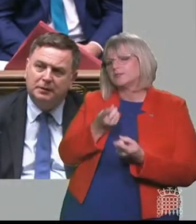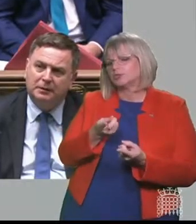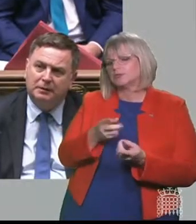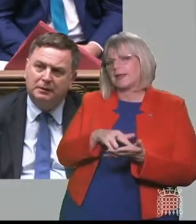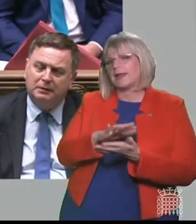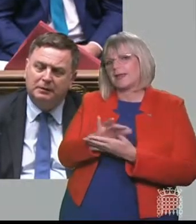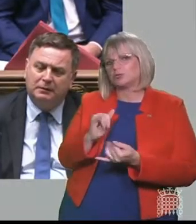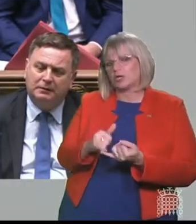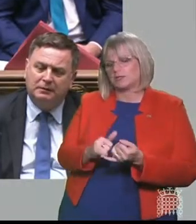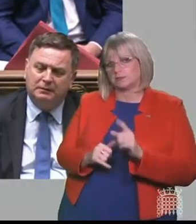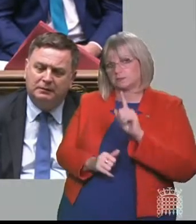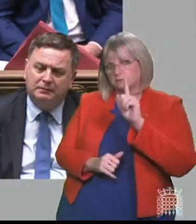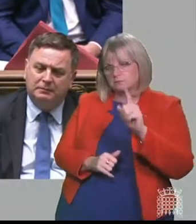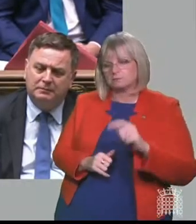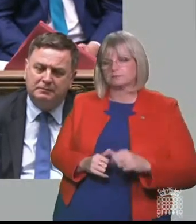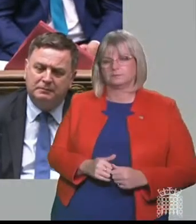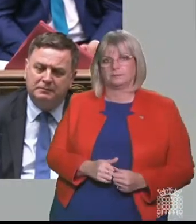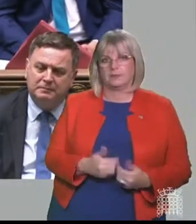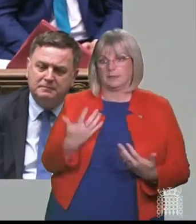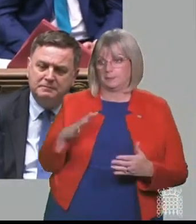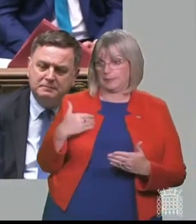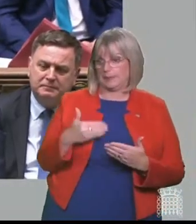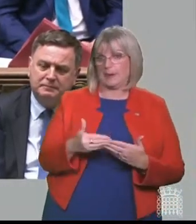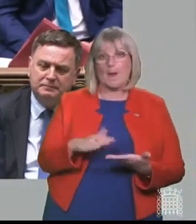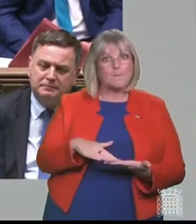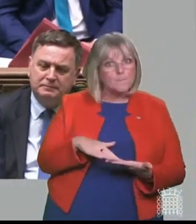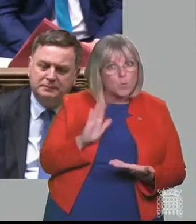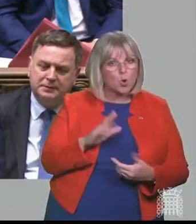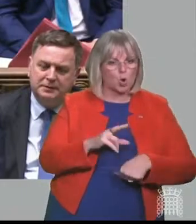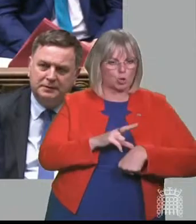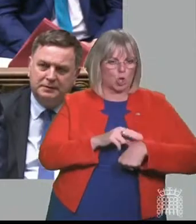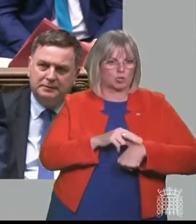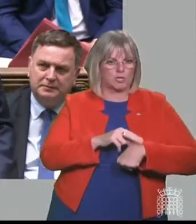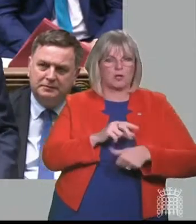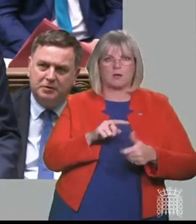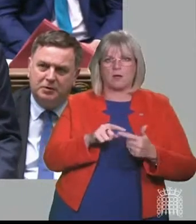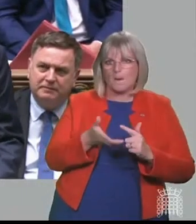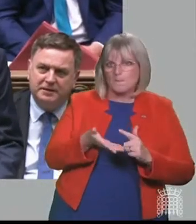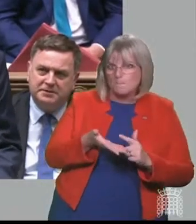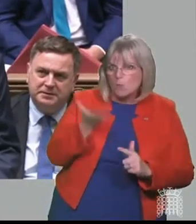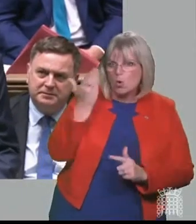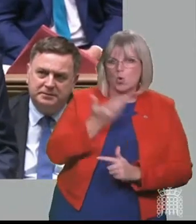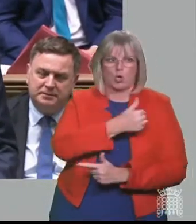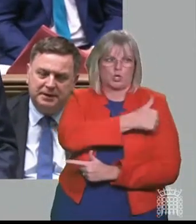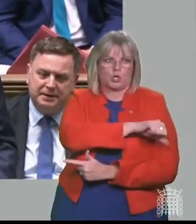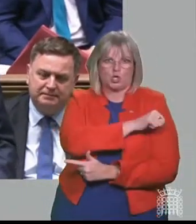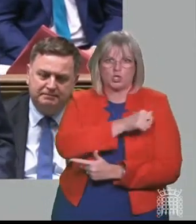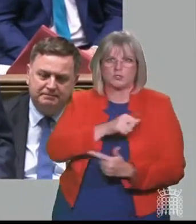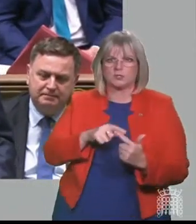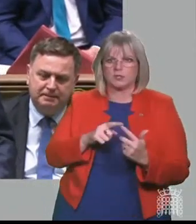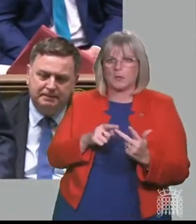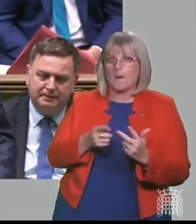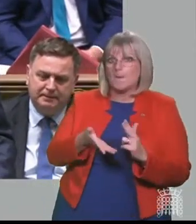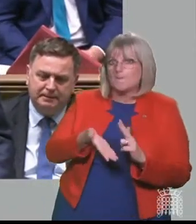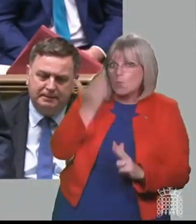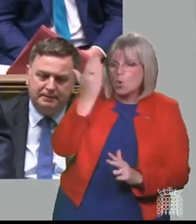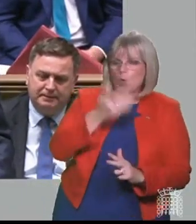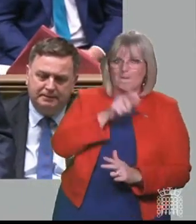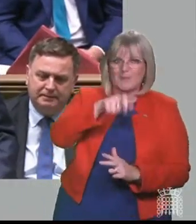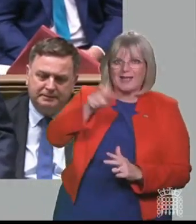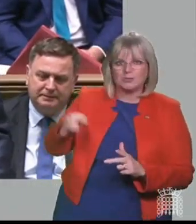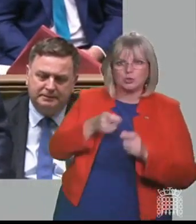that we've had more doctors, more nurses, we've had more patients treated in good or